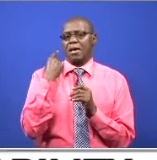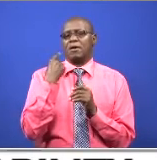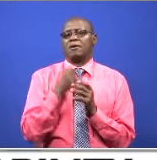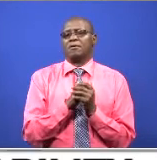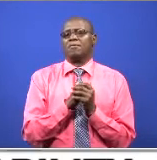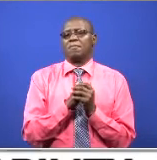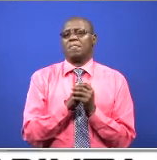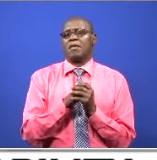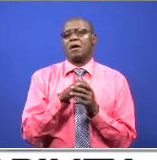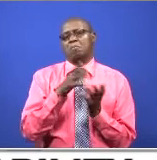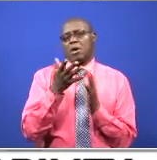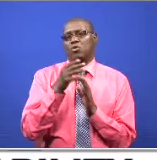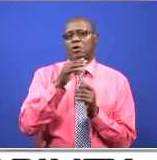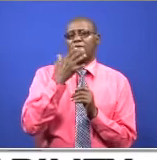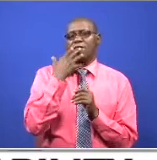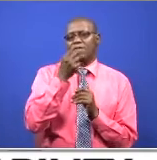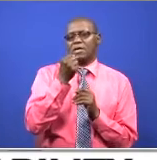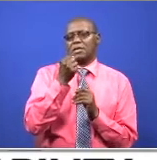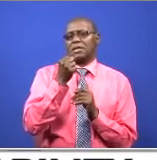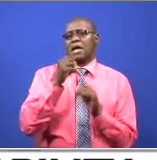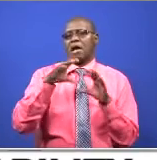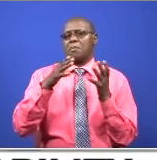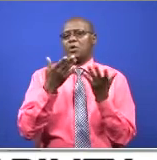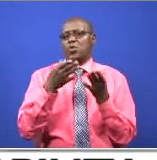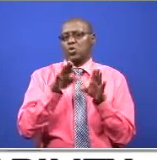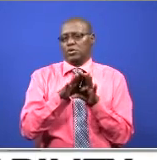about 500 companies closed,